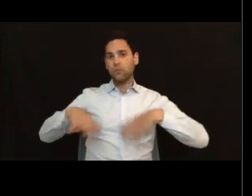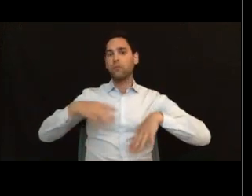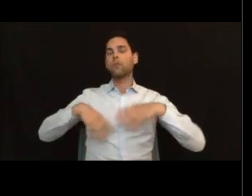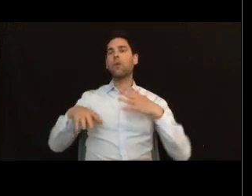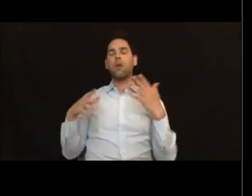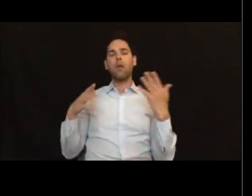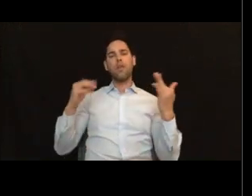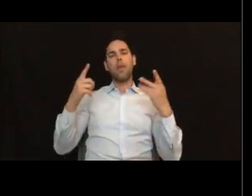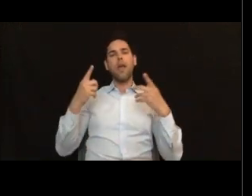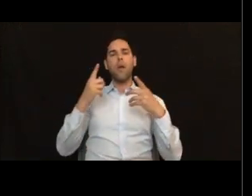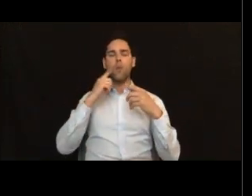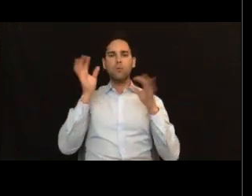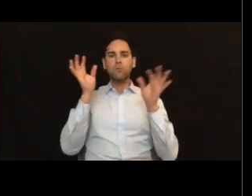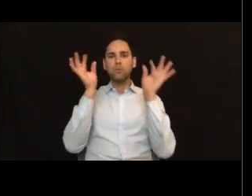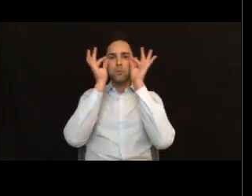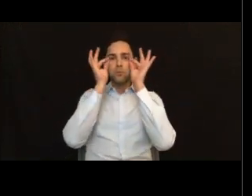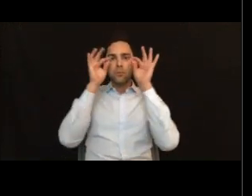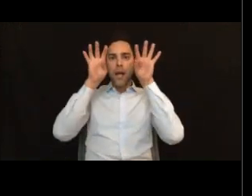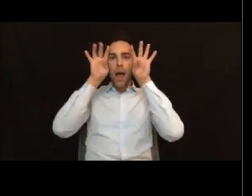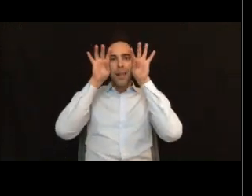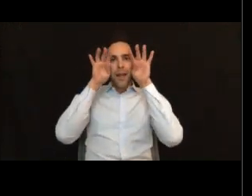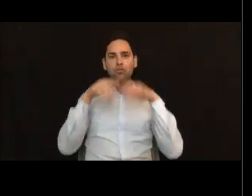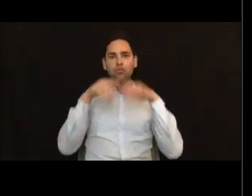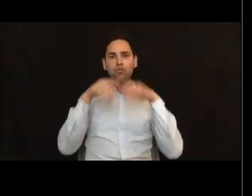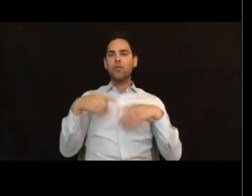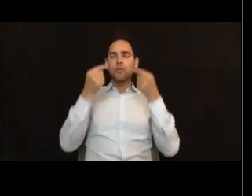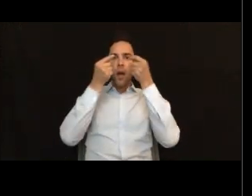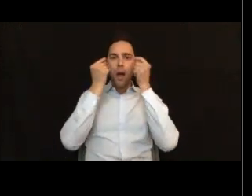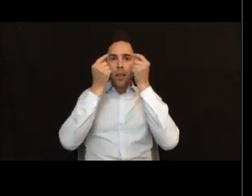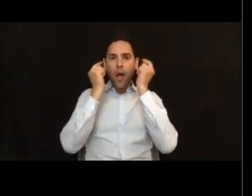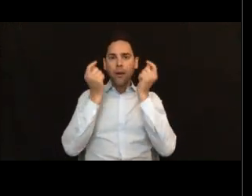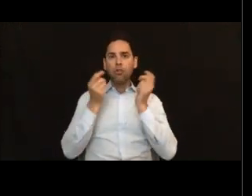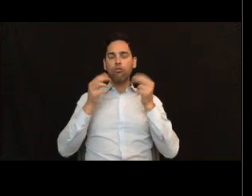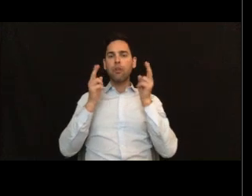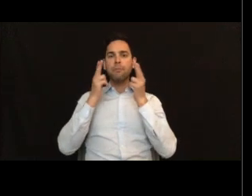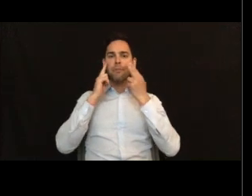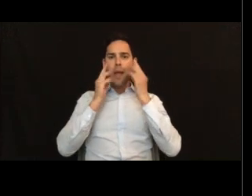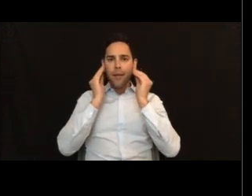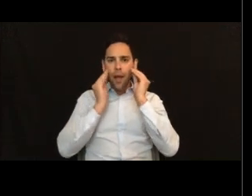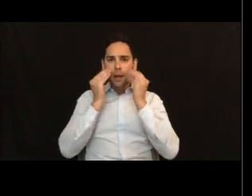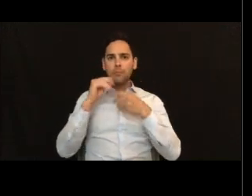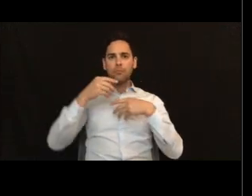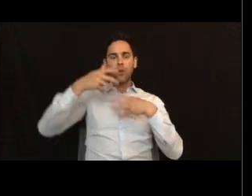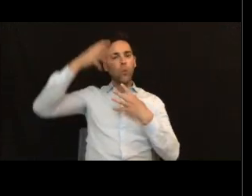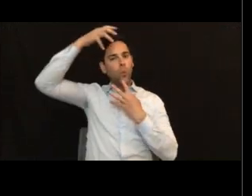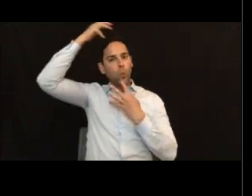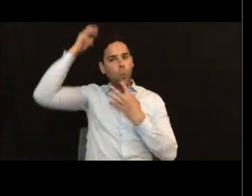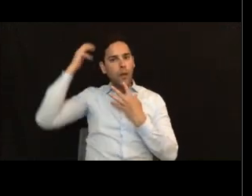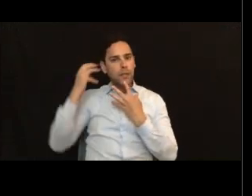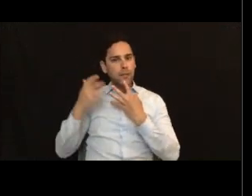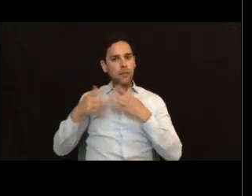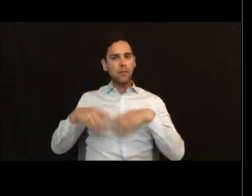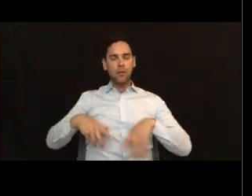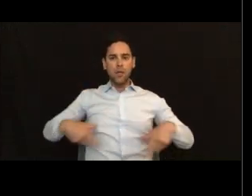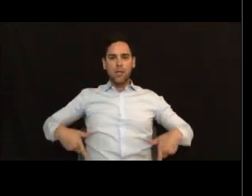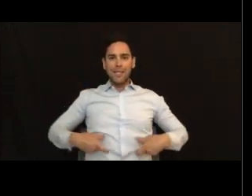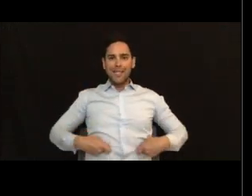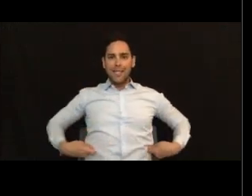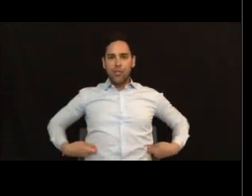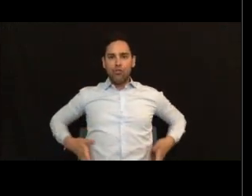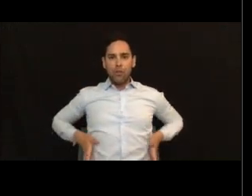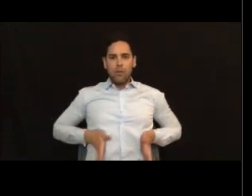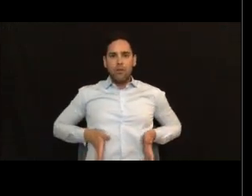like eyelashes, eyeliner, makeup contouring, wigs, cinching garments to basically